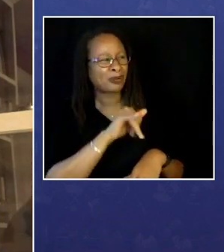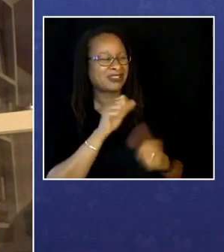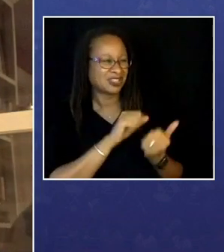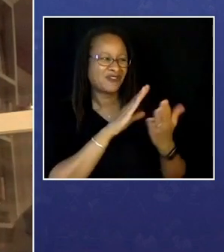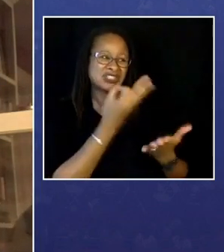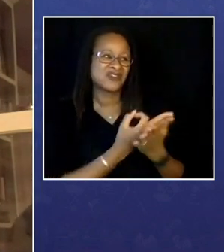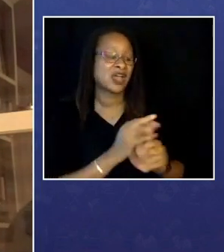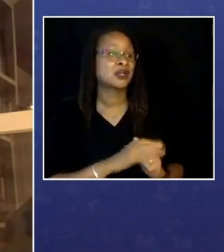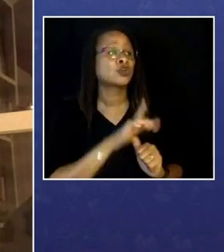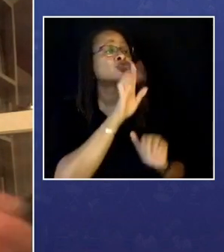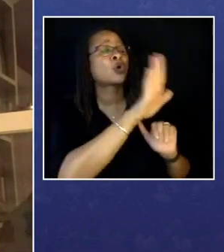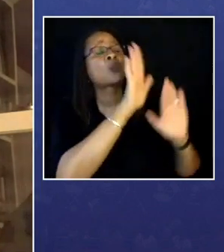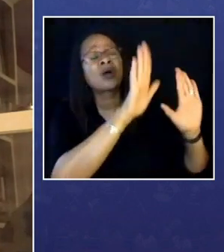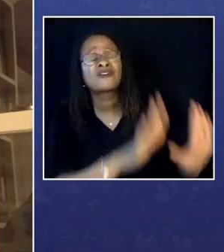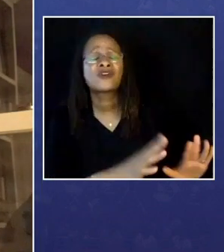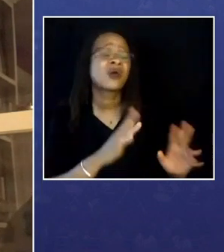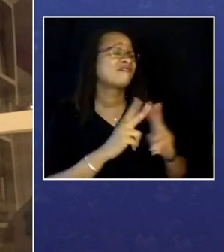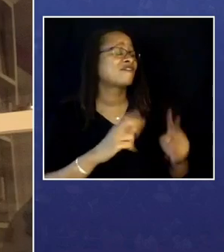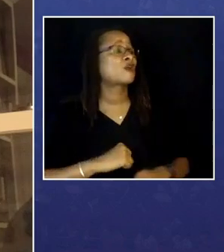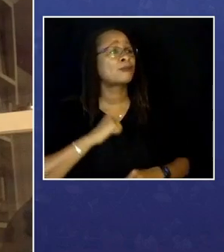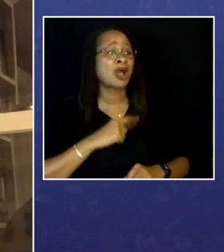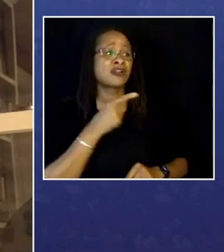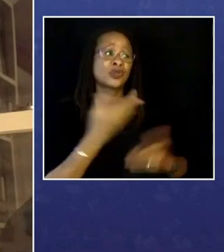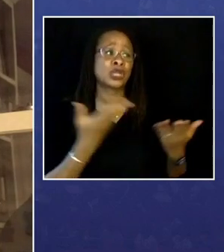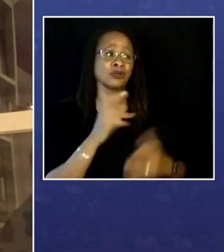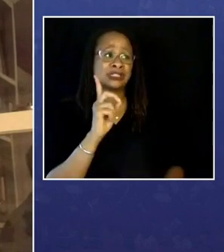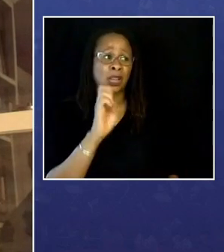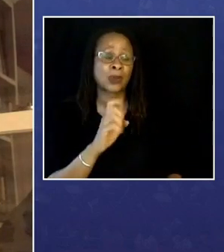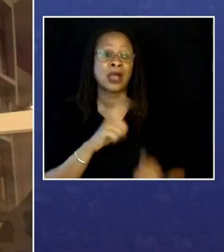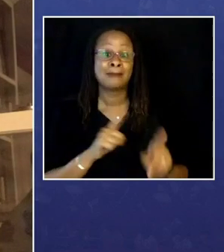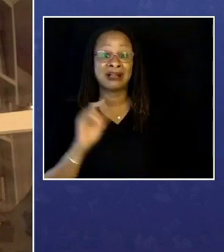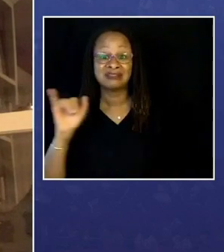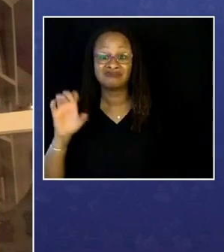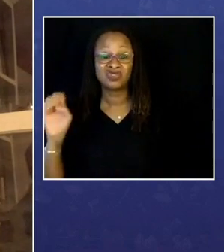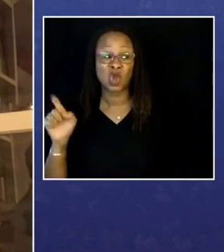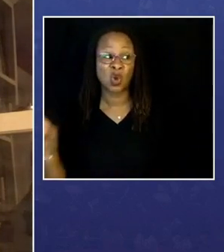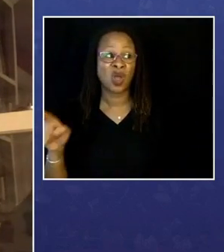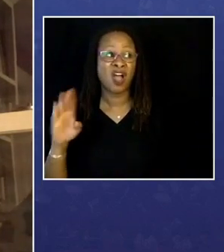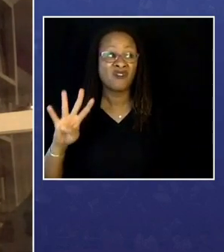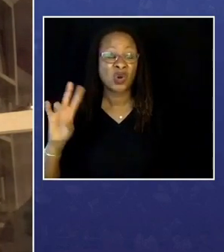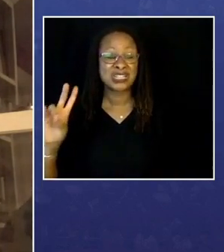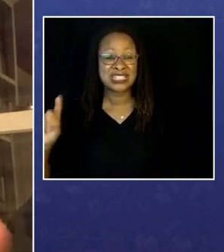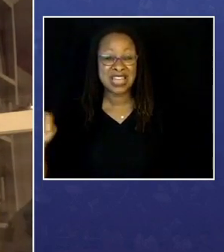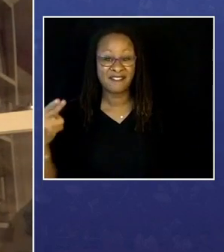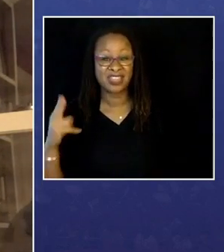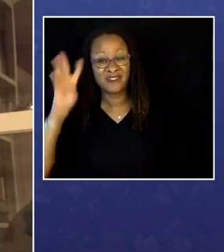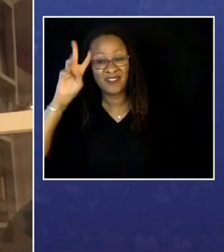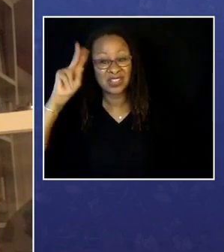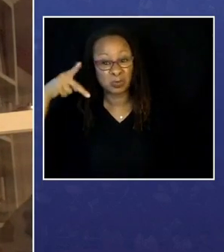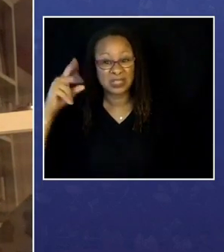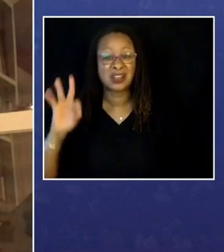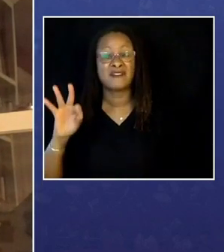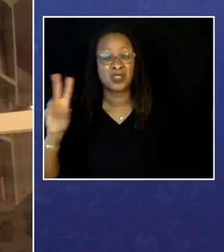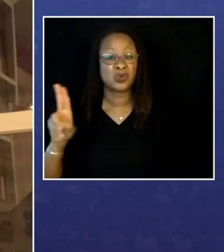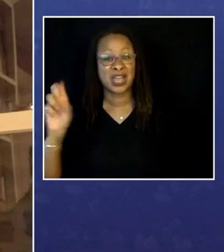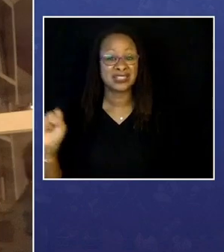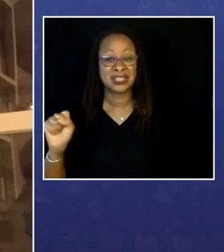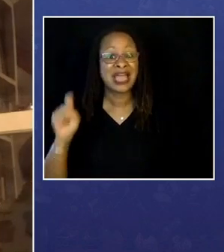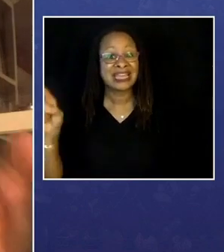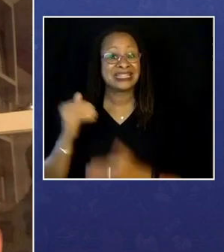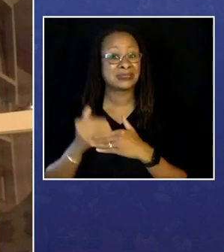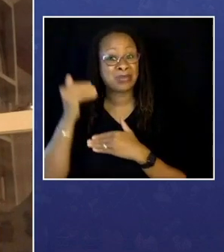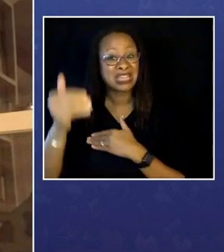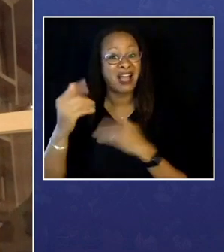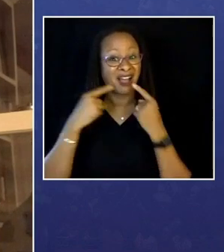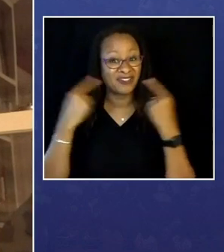just face the facts. You're wonderful. We're very proud of you here in Delaware, but Joe was the 47th Vice President of the United States.